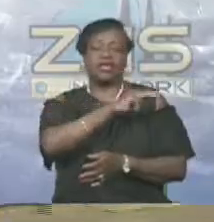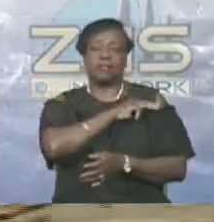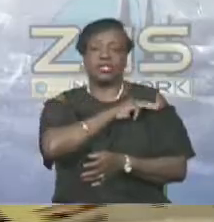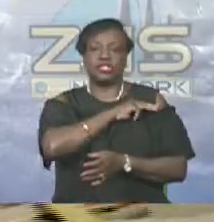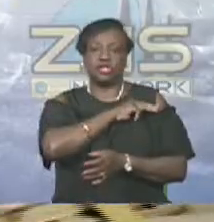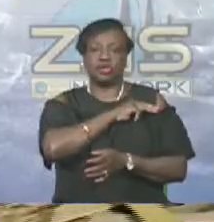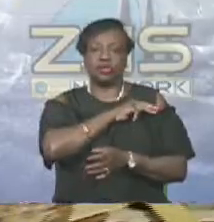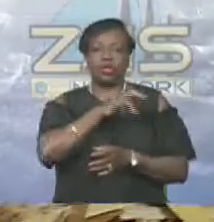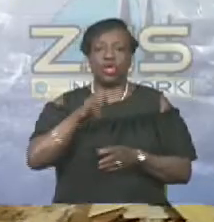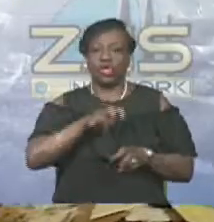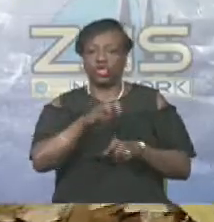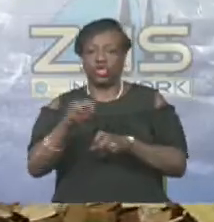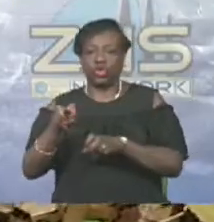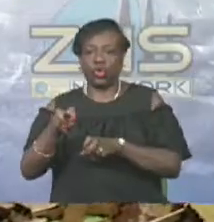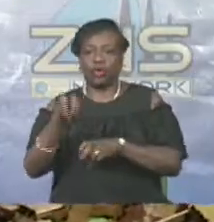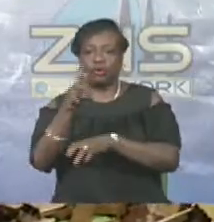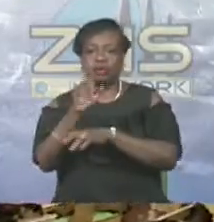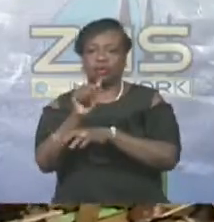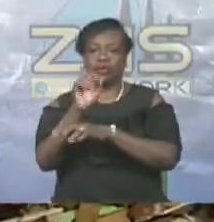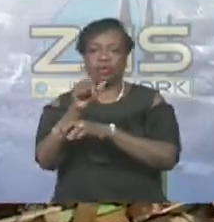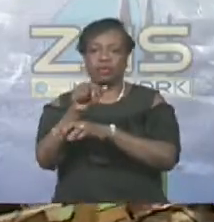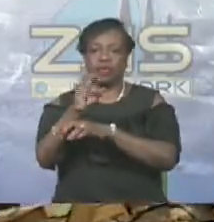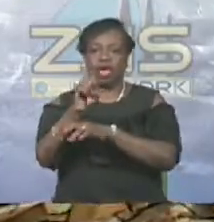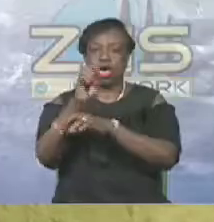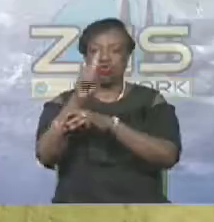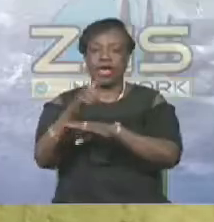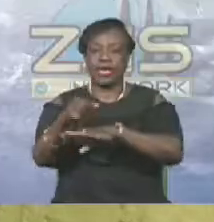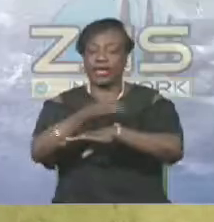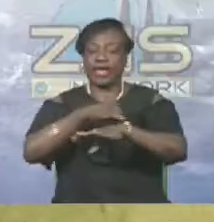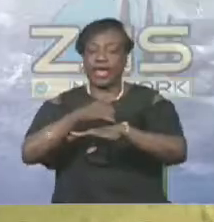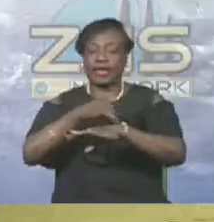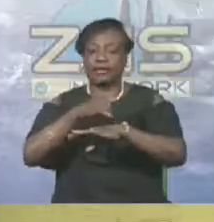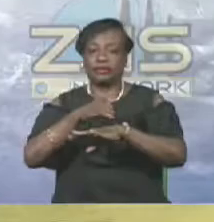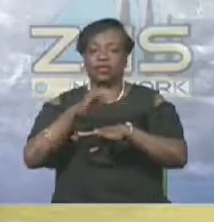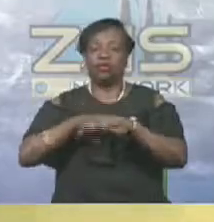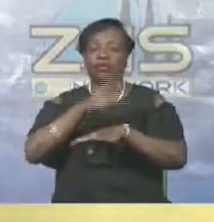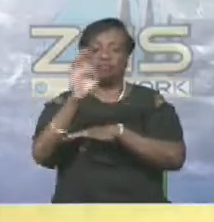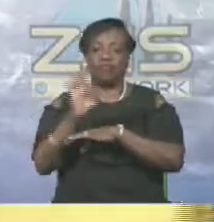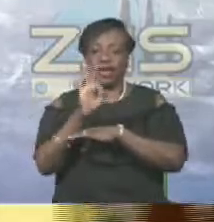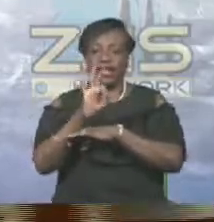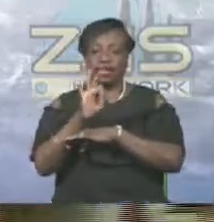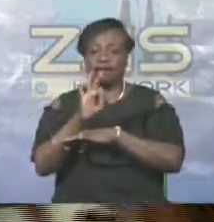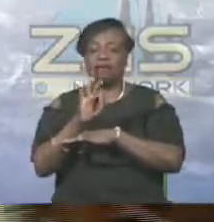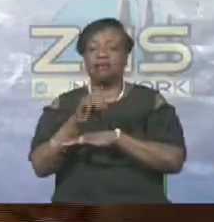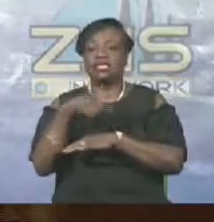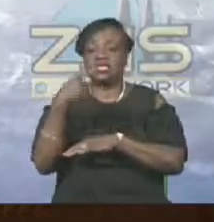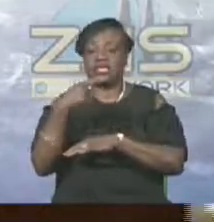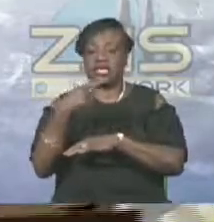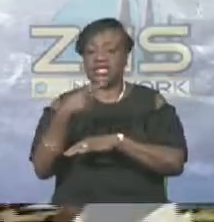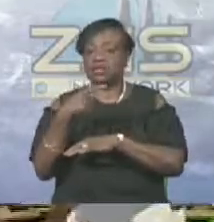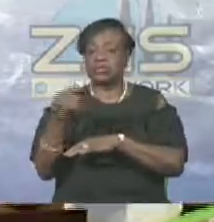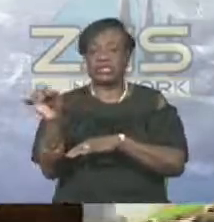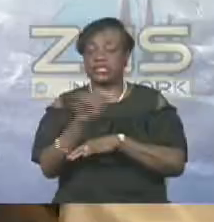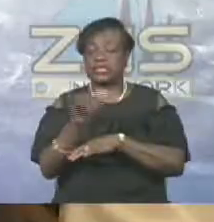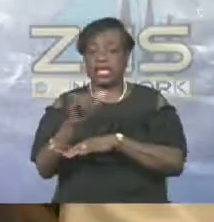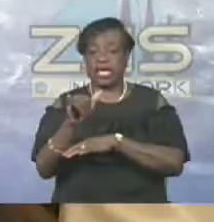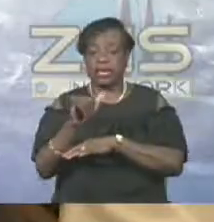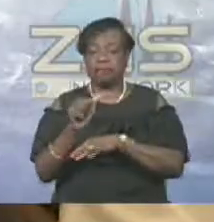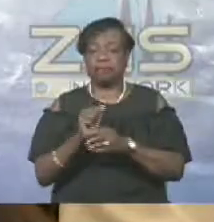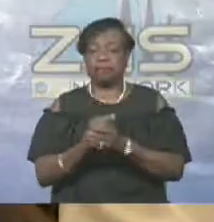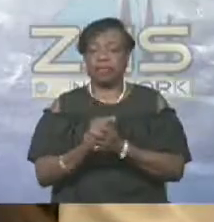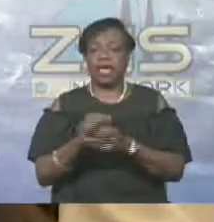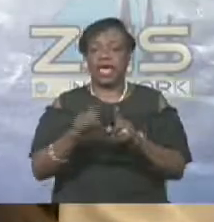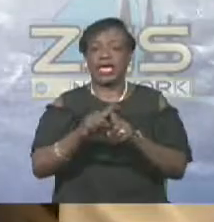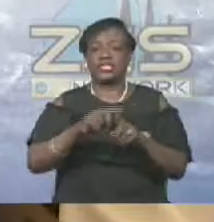closer look at the devastation. He says it was a striking resemblance of what the region endured, beginning with the British Virgin Islands.